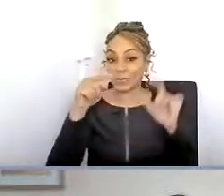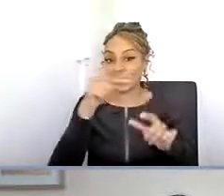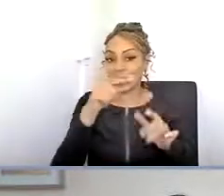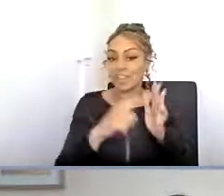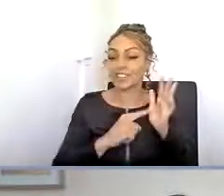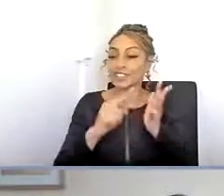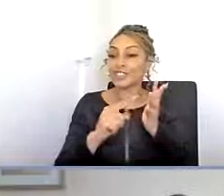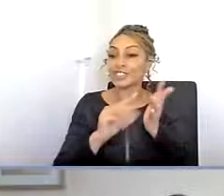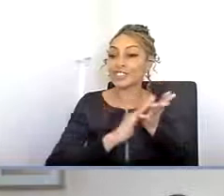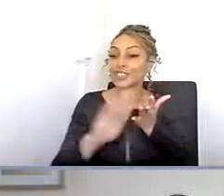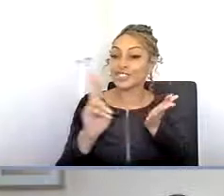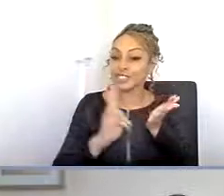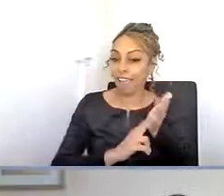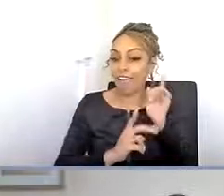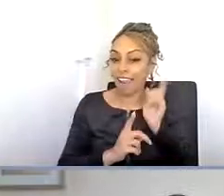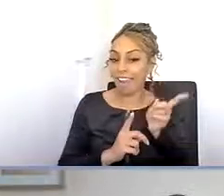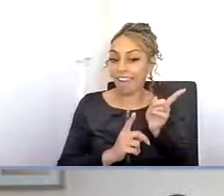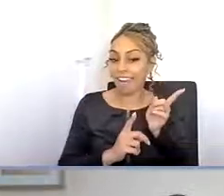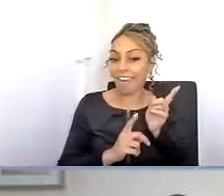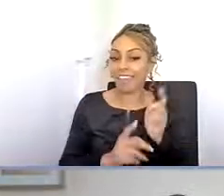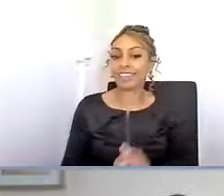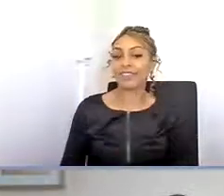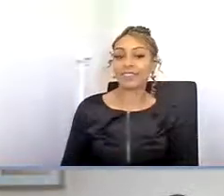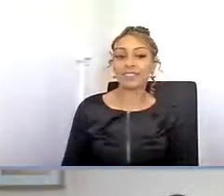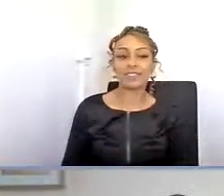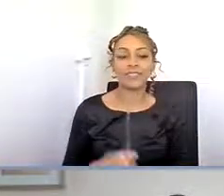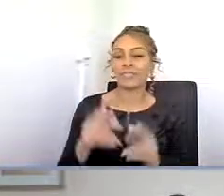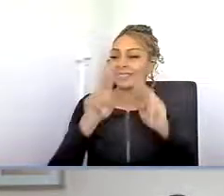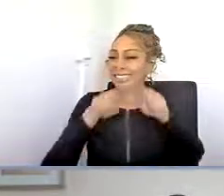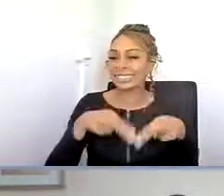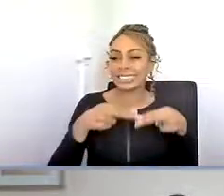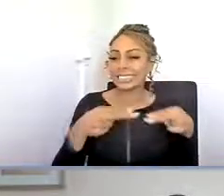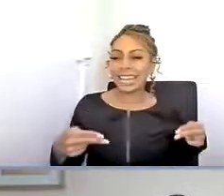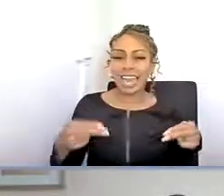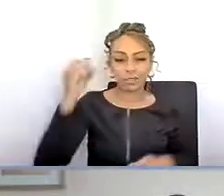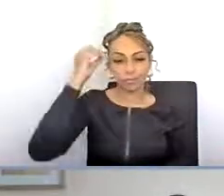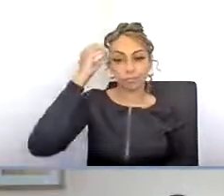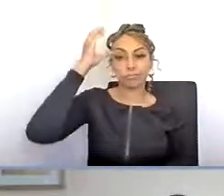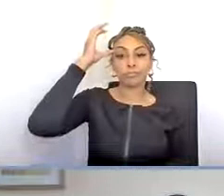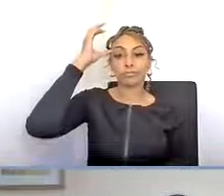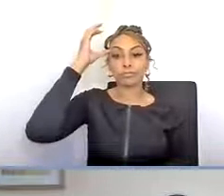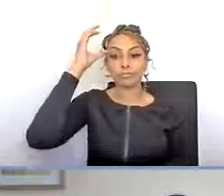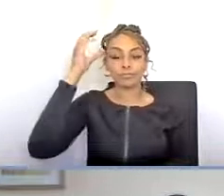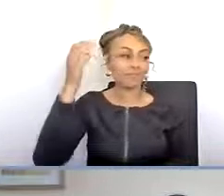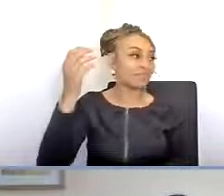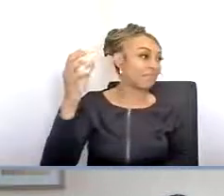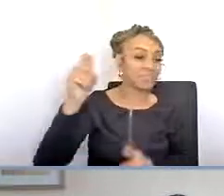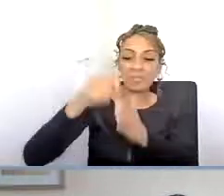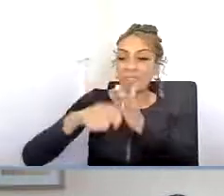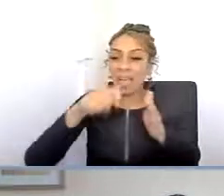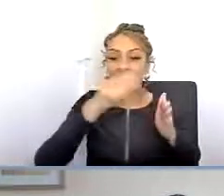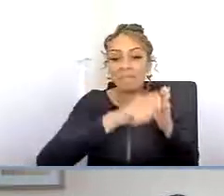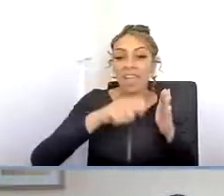the left-hand side of this slide. John was an international entrepreneur and a philanthropist. And